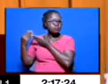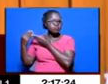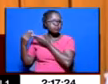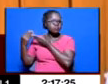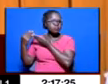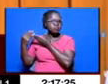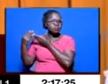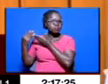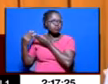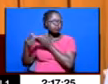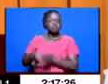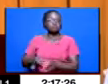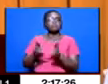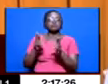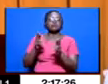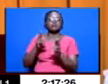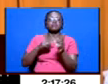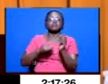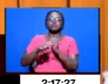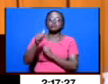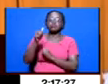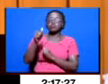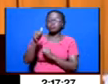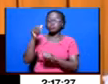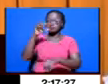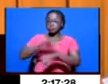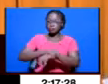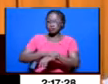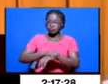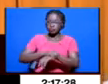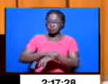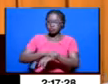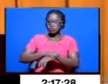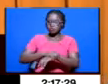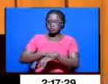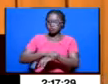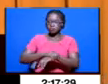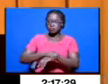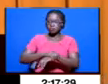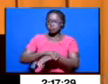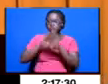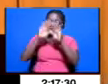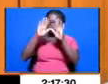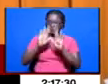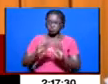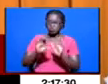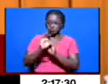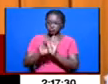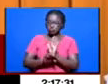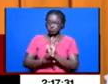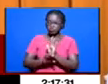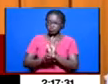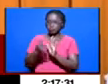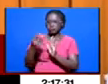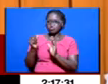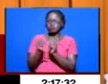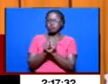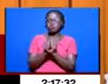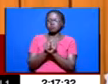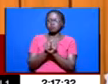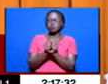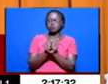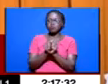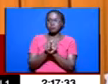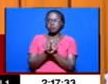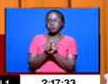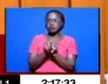road we passed to acquire, to get this very important Constitution 2010, of which